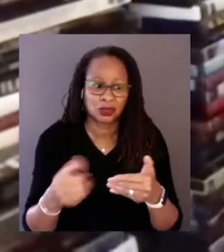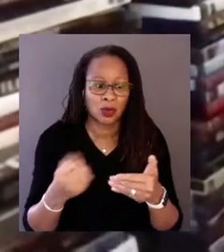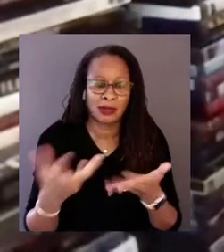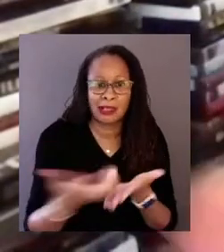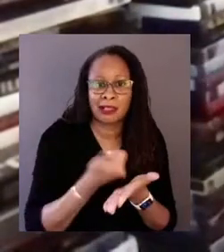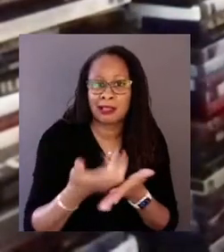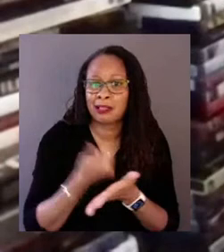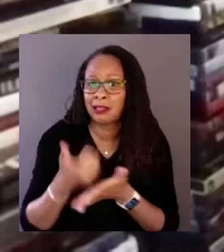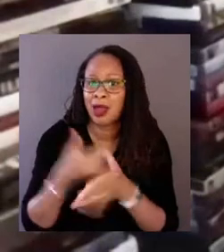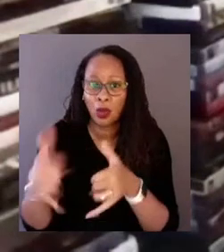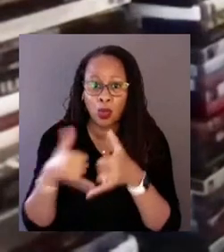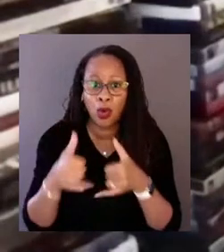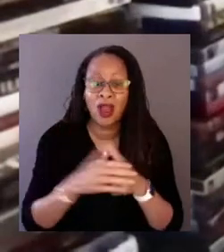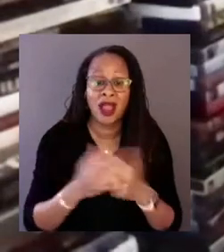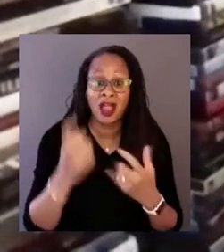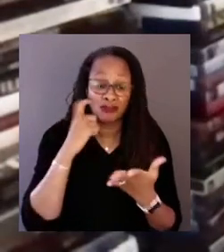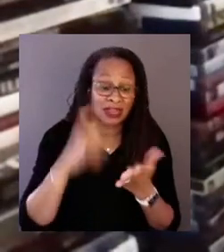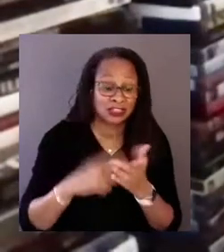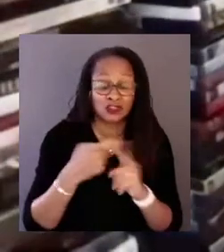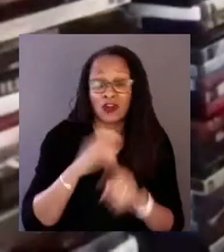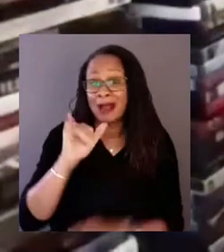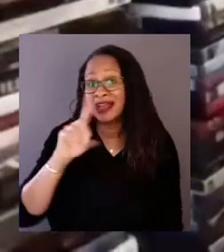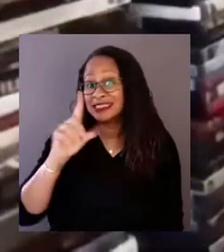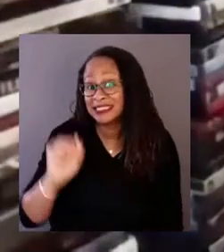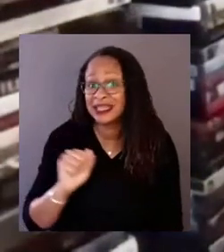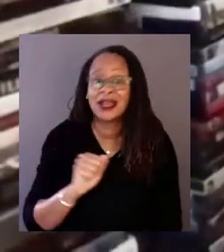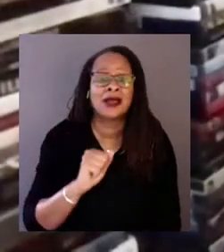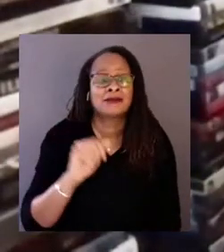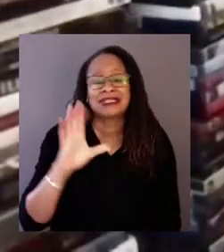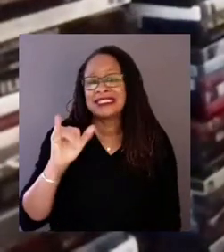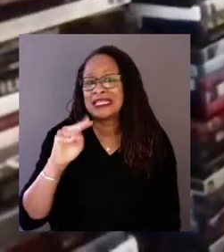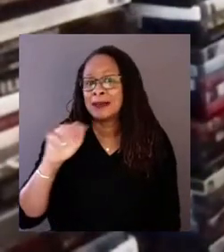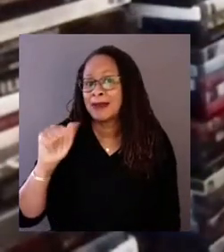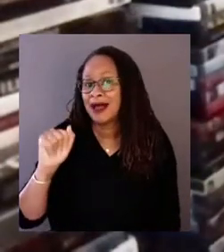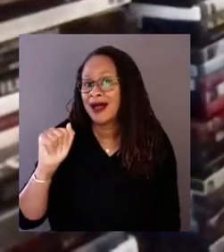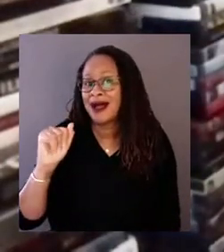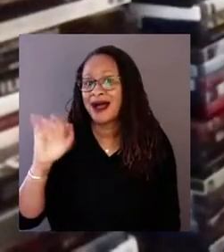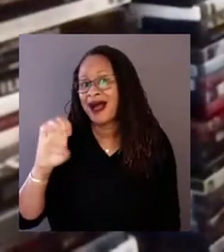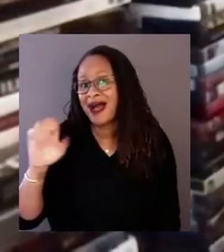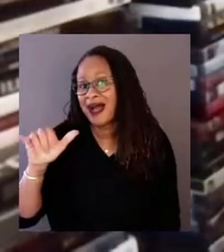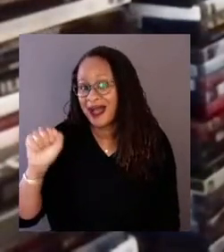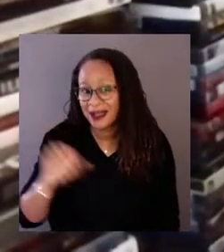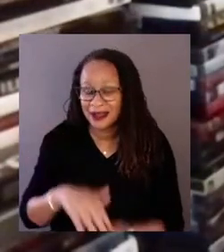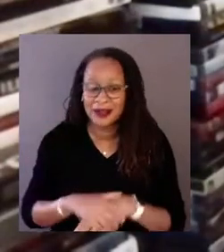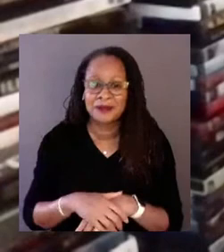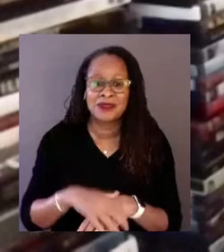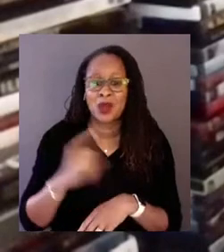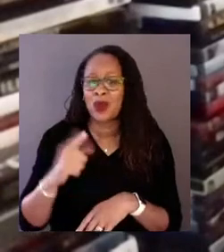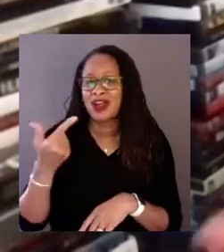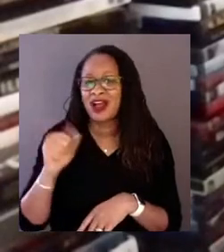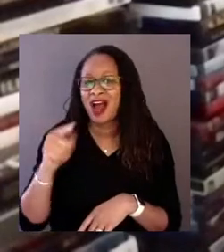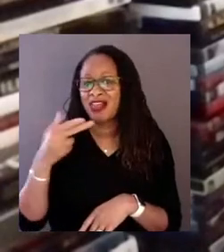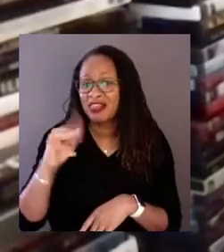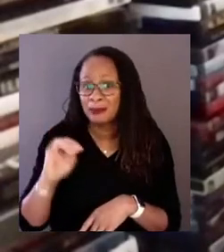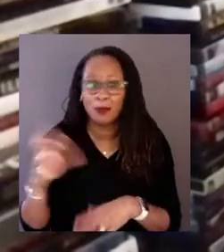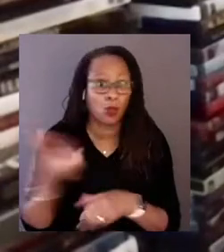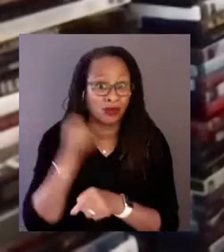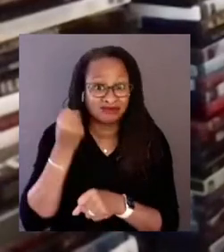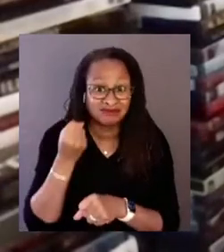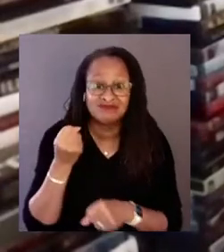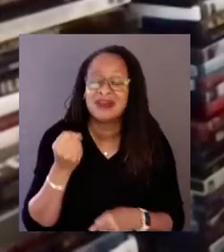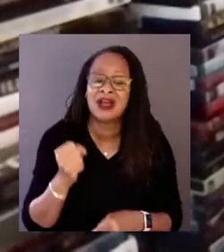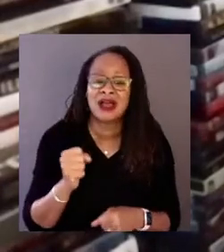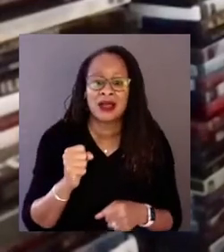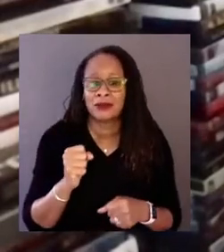got recognition from the IDA, from Cinema Eye, from, won the Gothams and all that, but we didn't get on the short list.